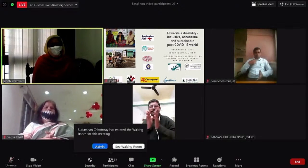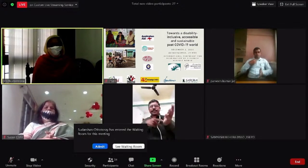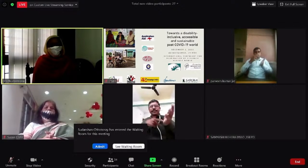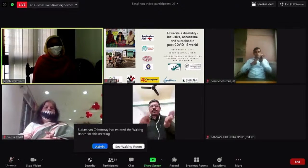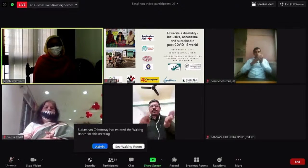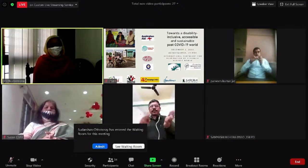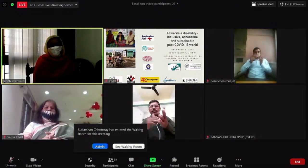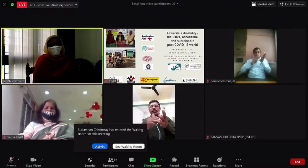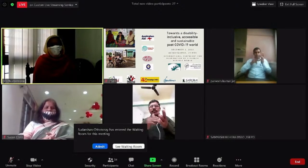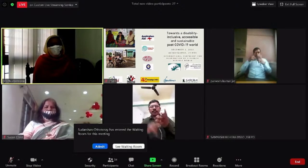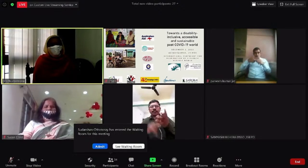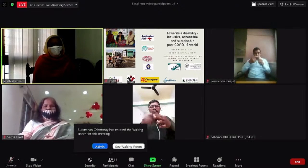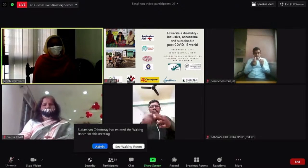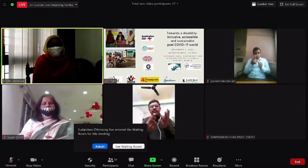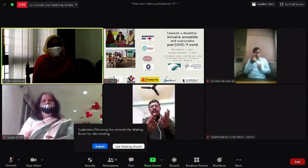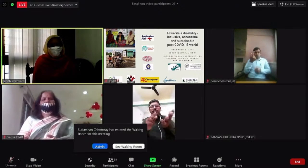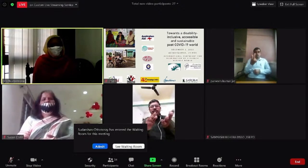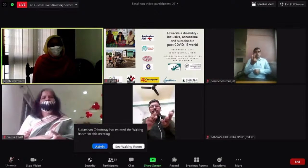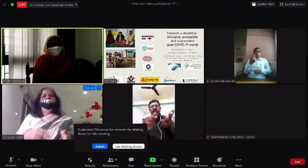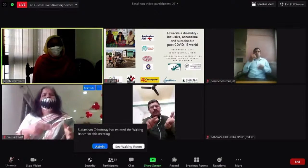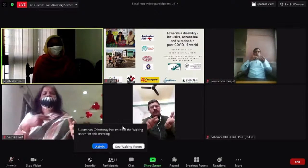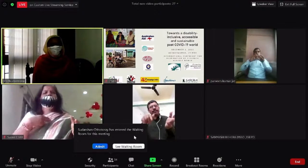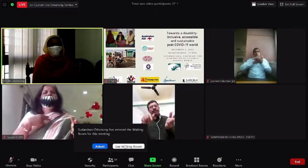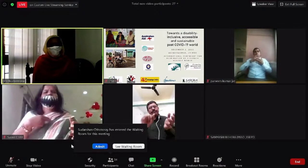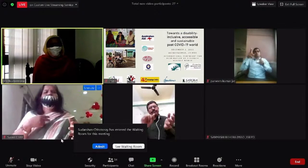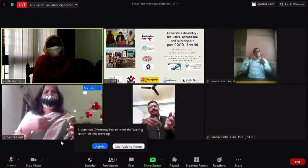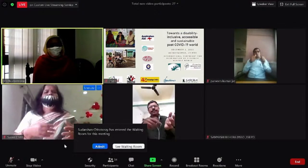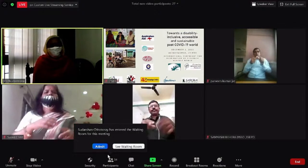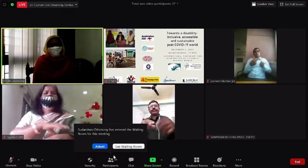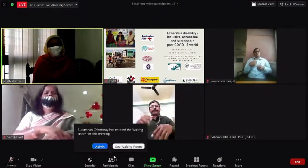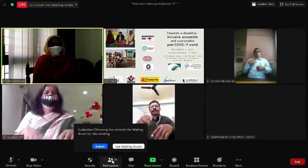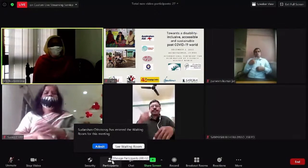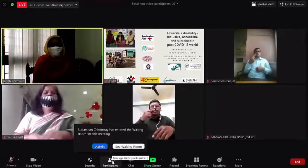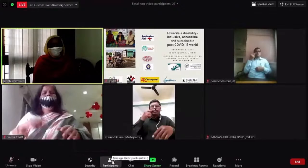My name is Manju. I'm from Shani Basti. I'm a widowed,